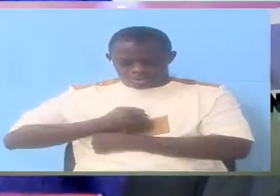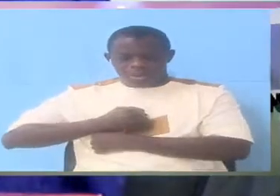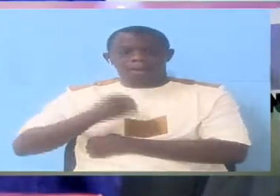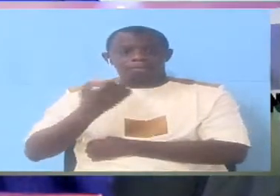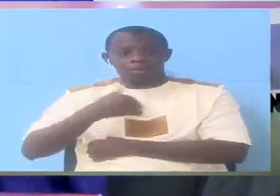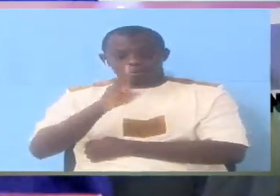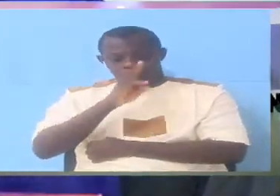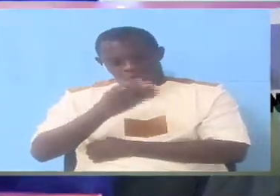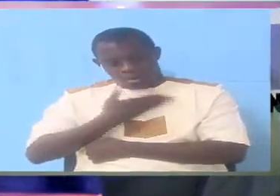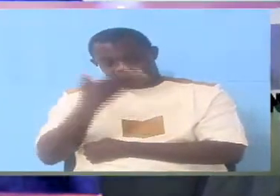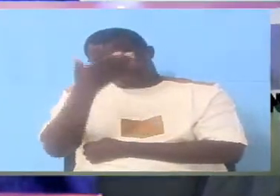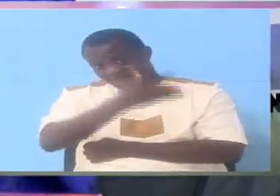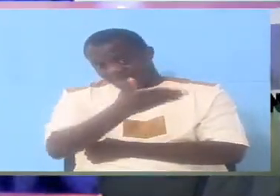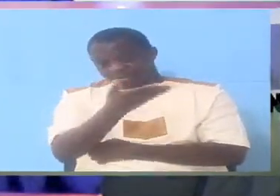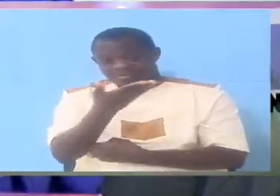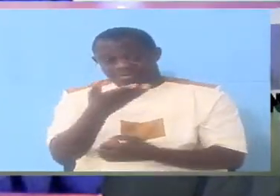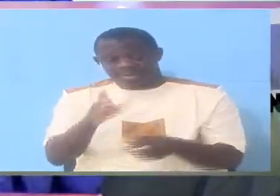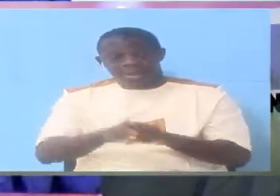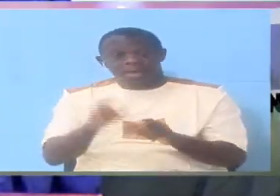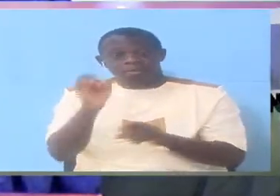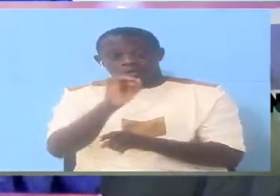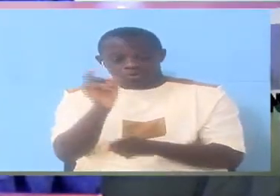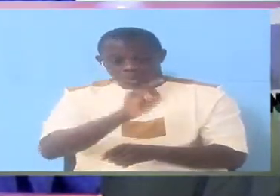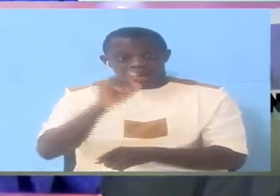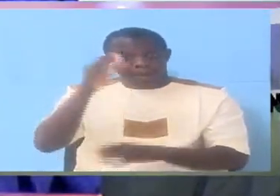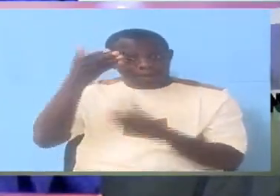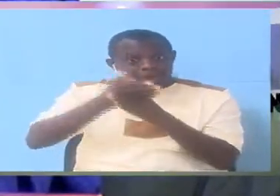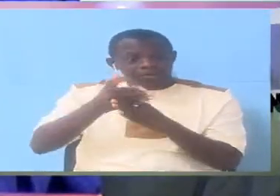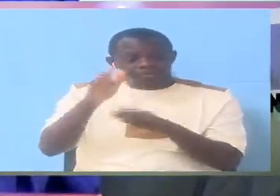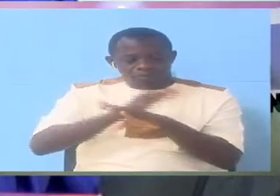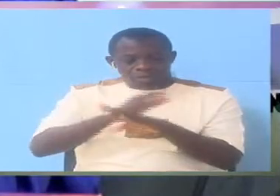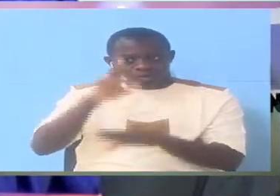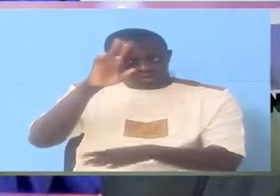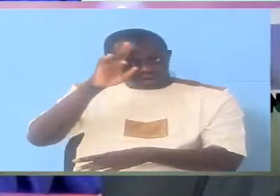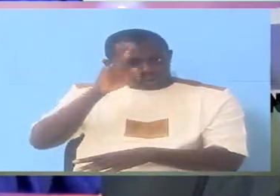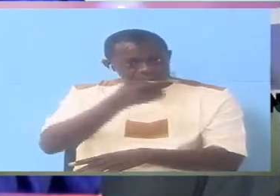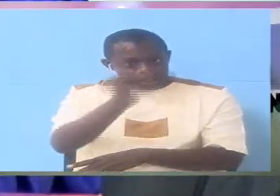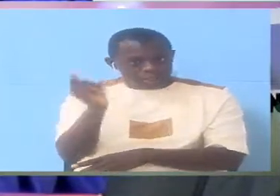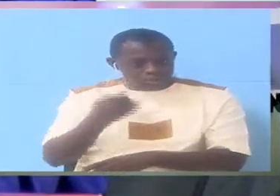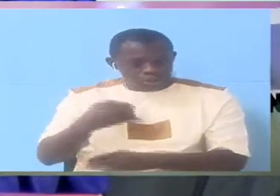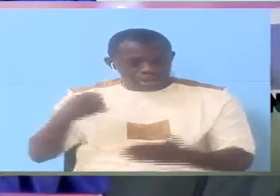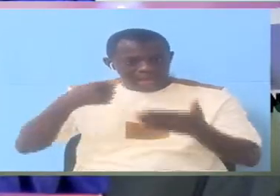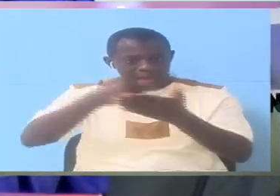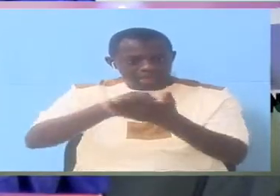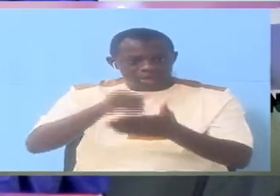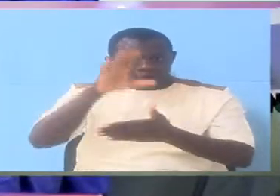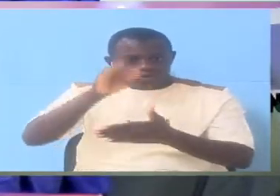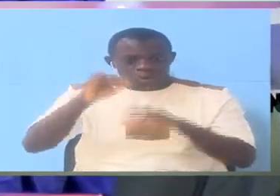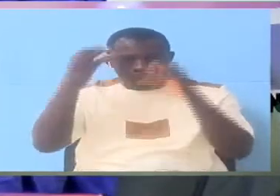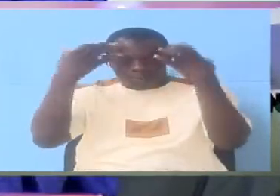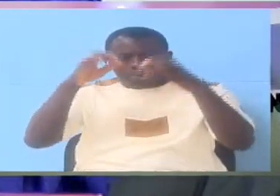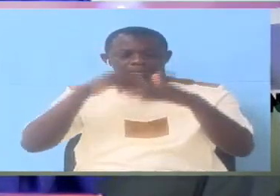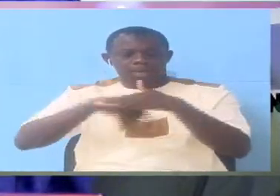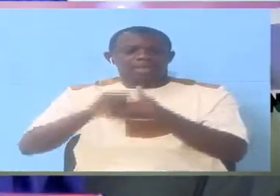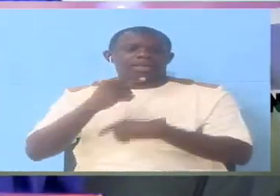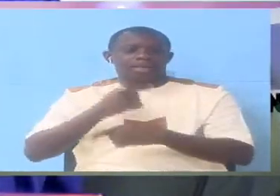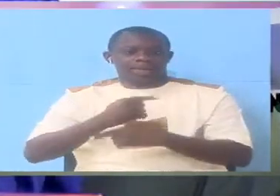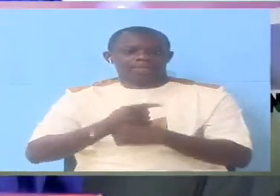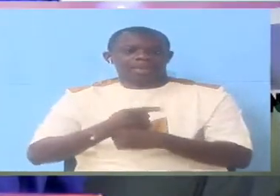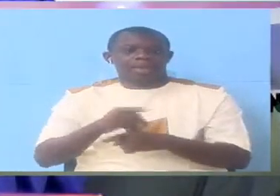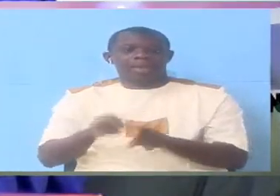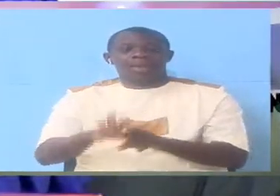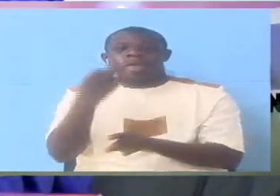kanyine itande ko nyil mu suspected mercenaries leti. The security officers who were there present. Ni ala intel de ma do ni for example